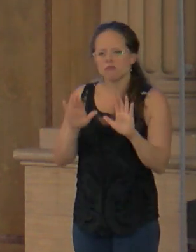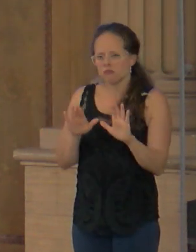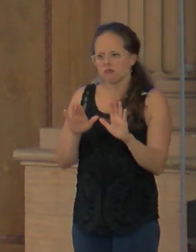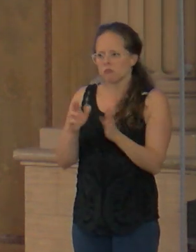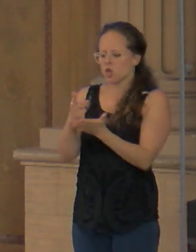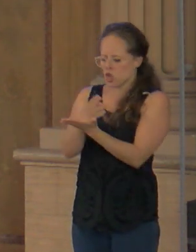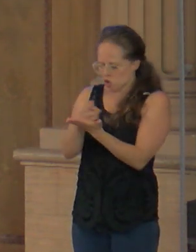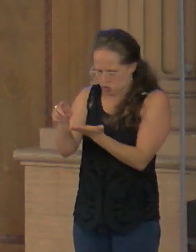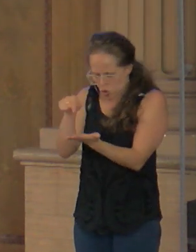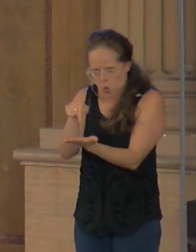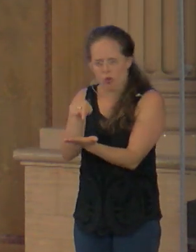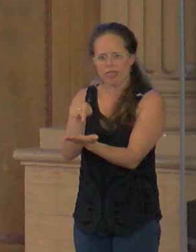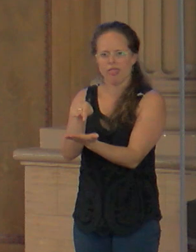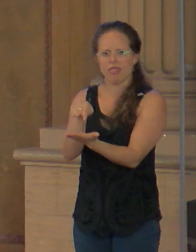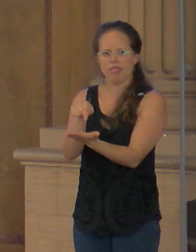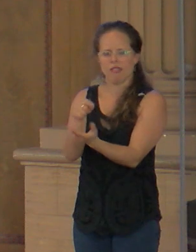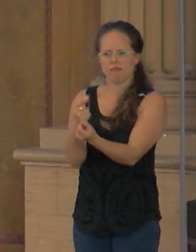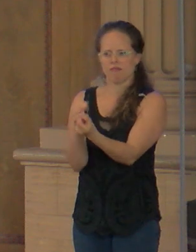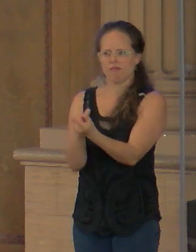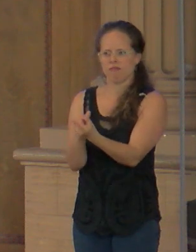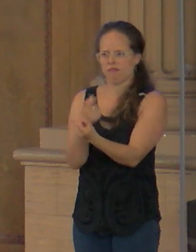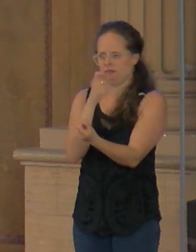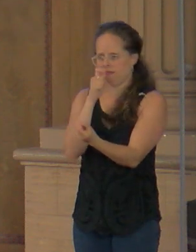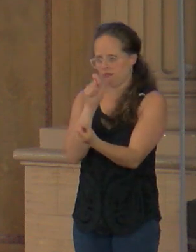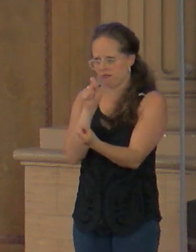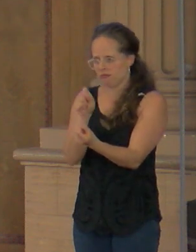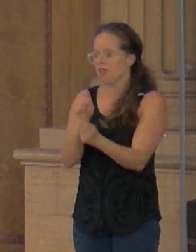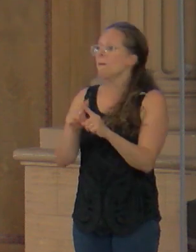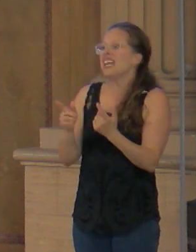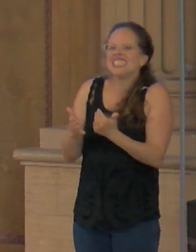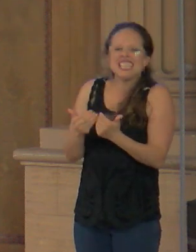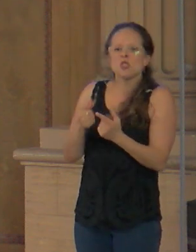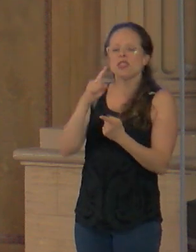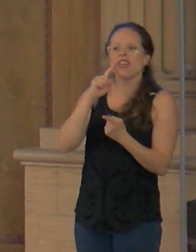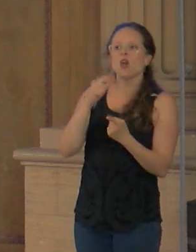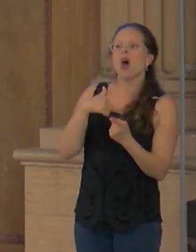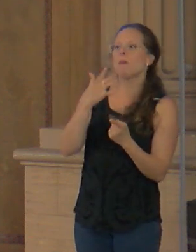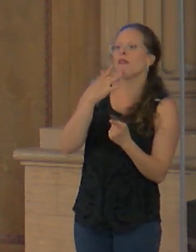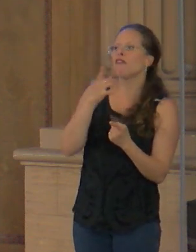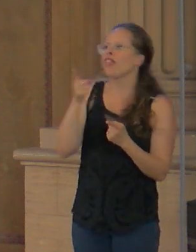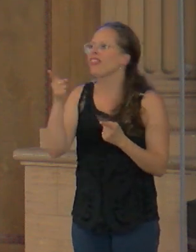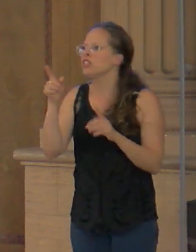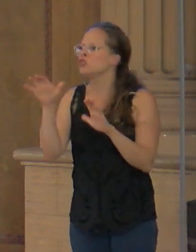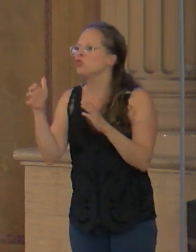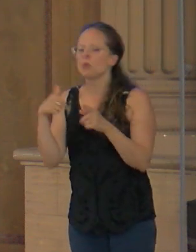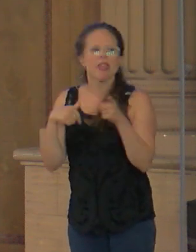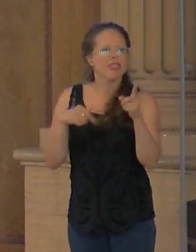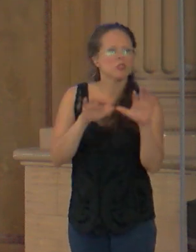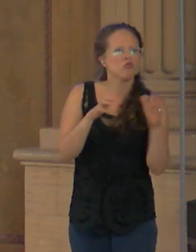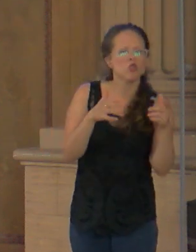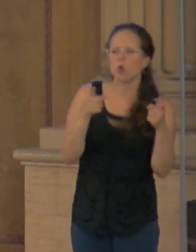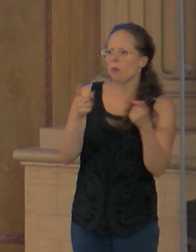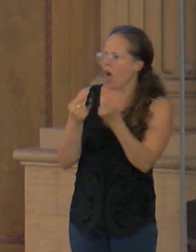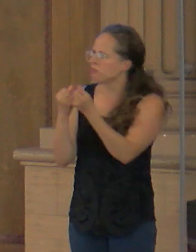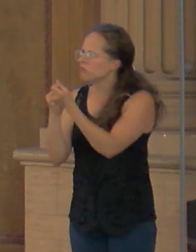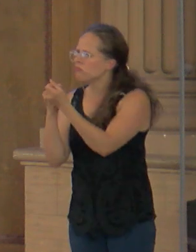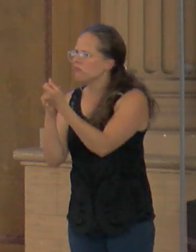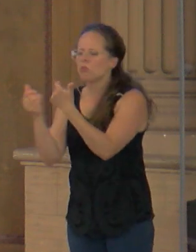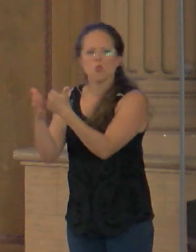truth. But it's so easy to just decide who we're partial to and then take their side no matter what.